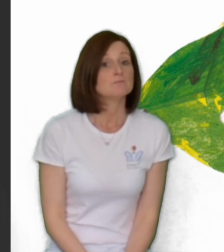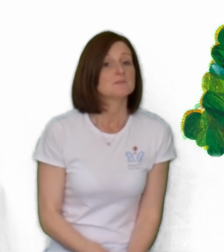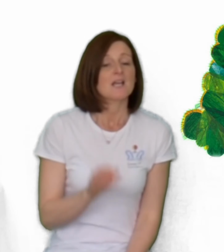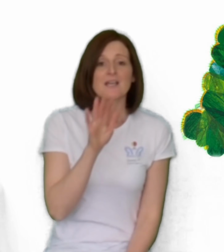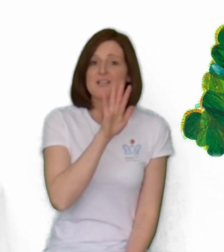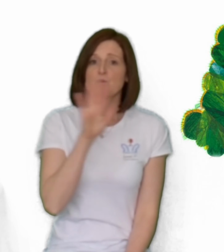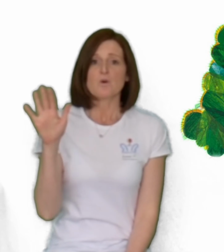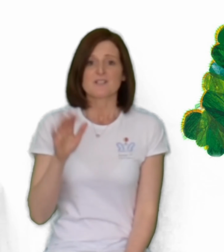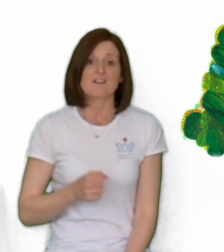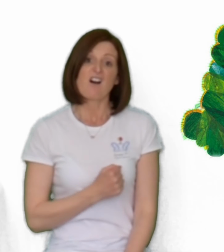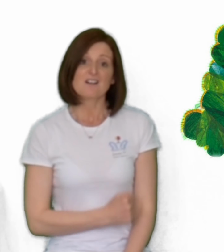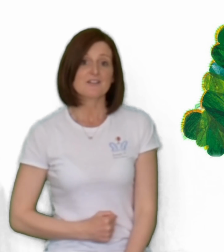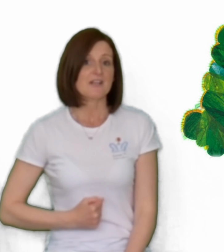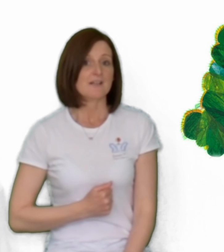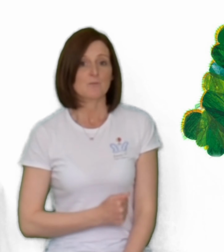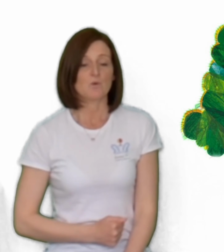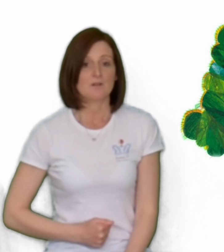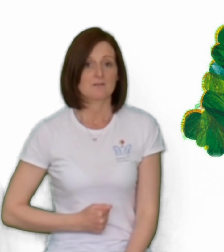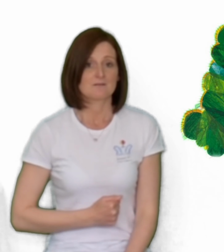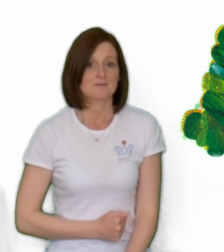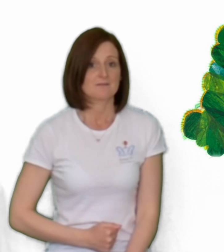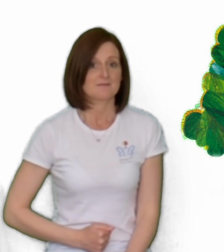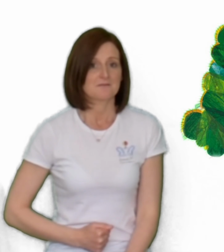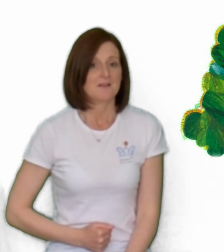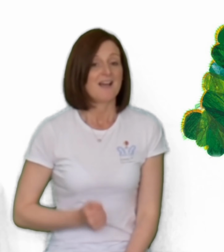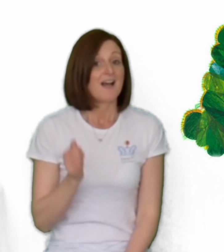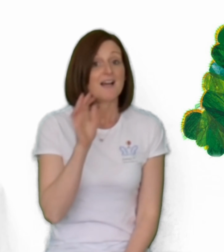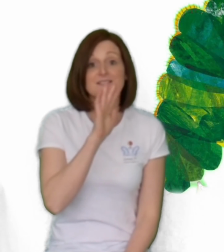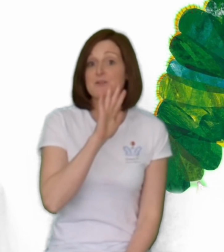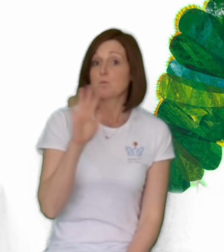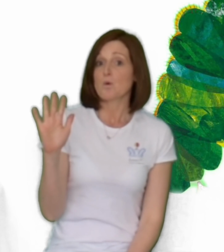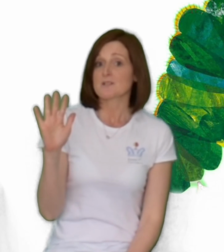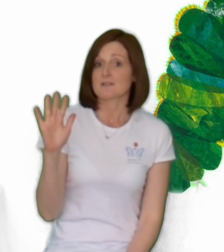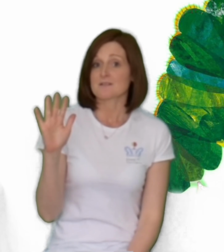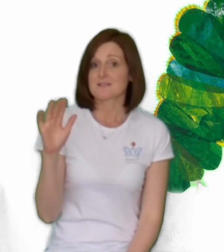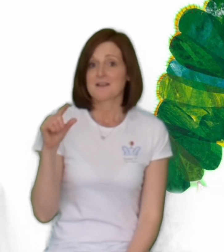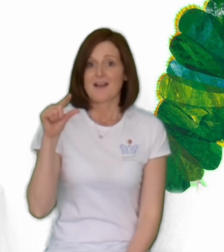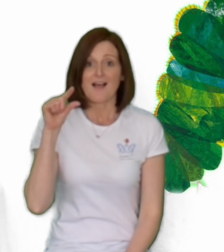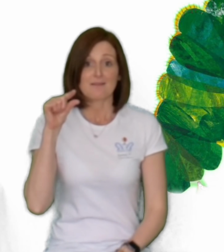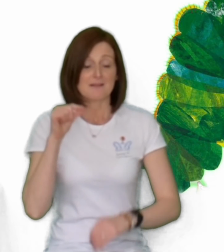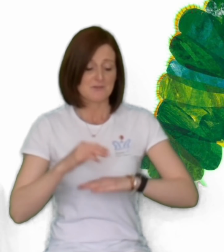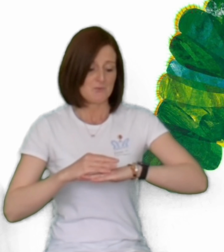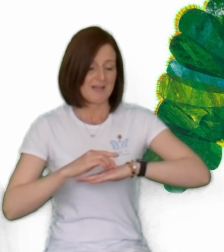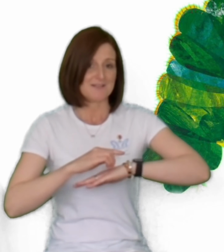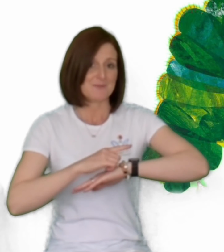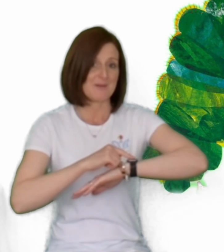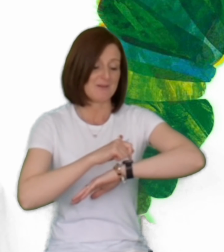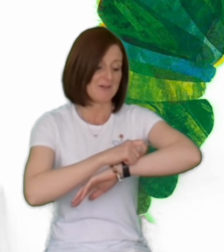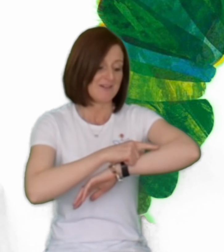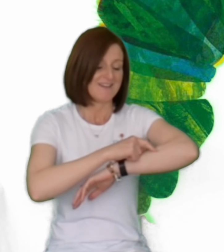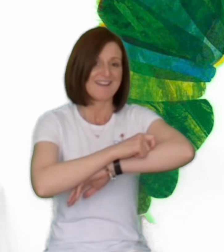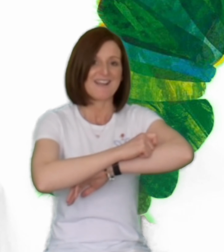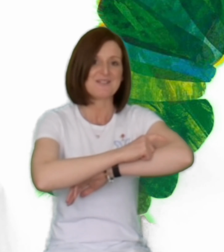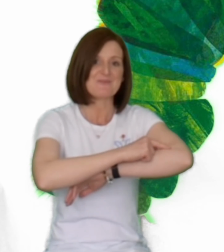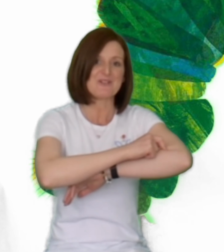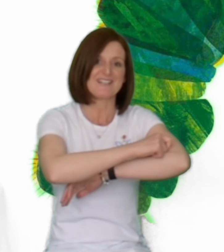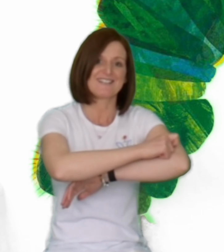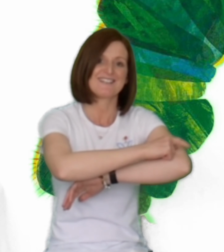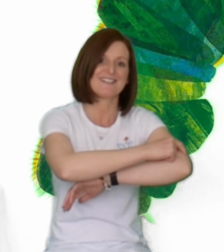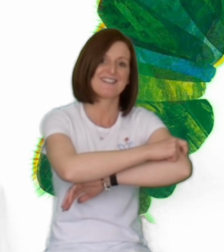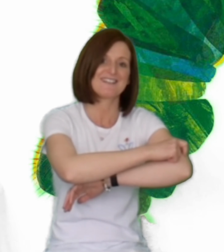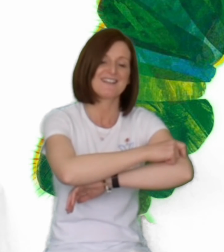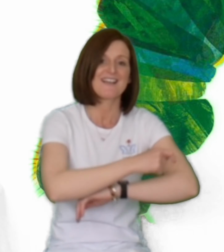Now, he wasn't hungry anymore. And he wasn't a little caterpillar